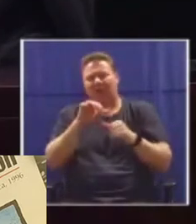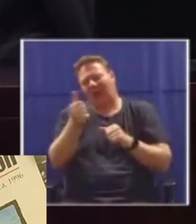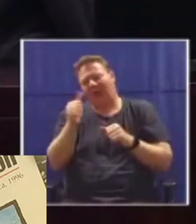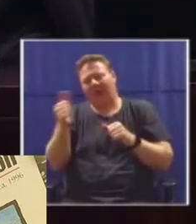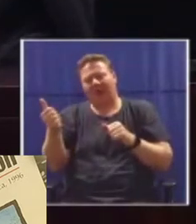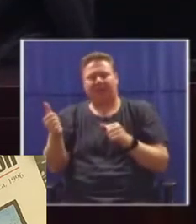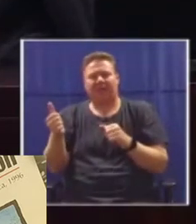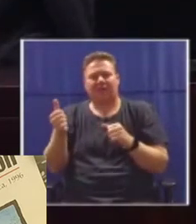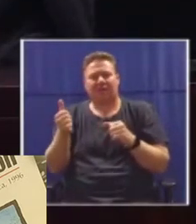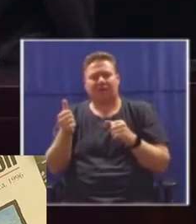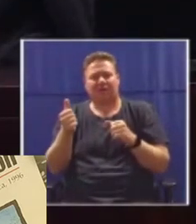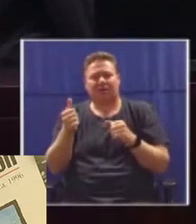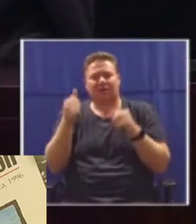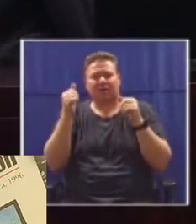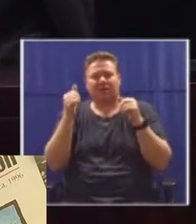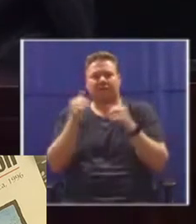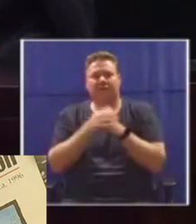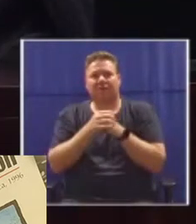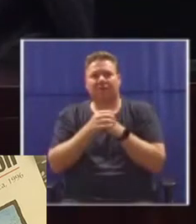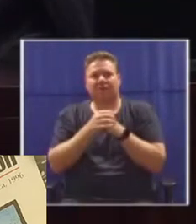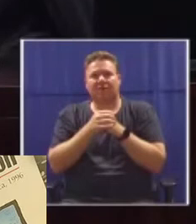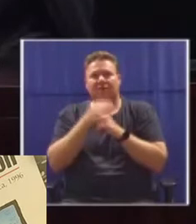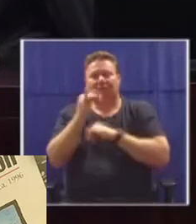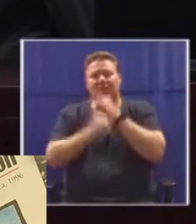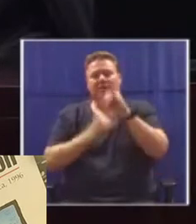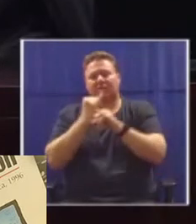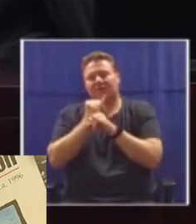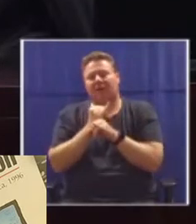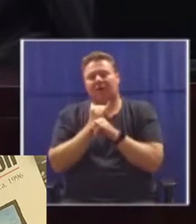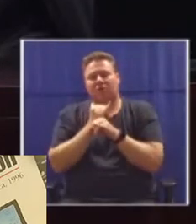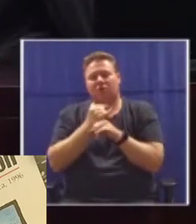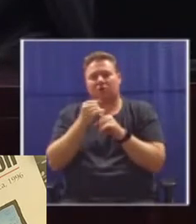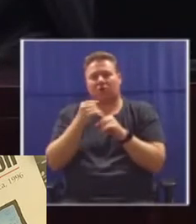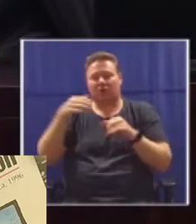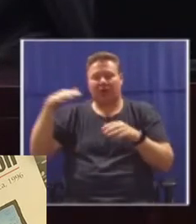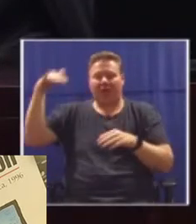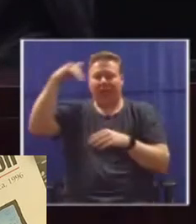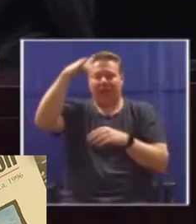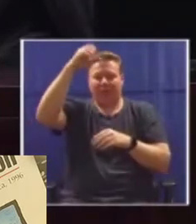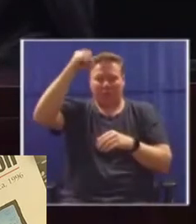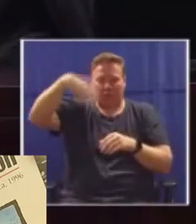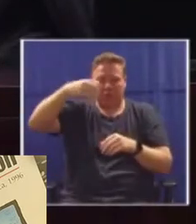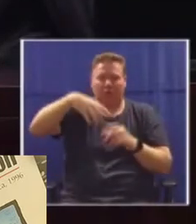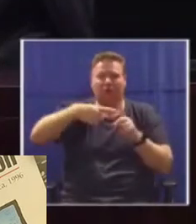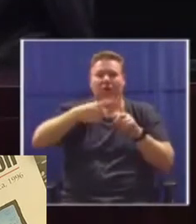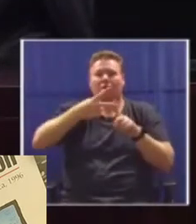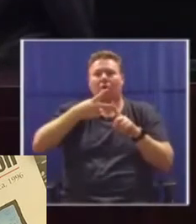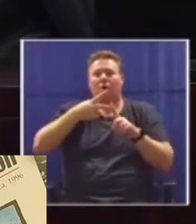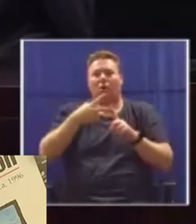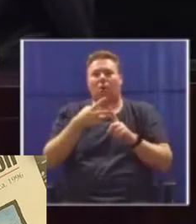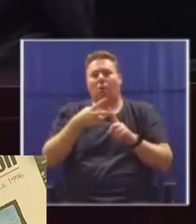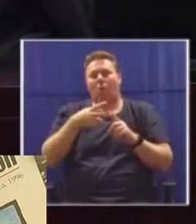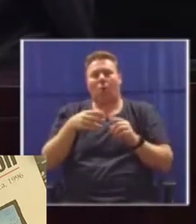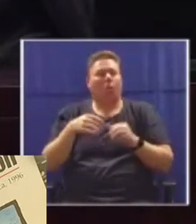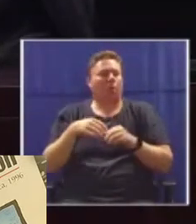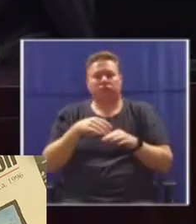Deliberate dumping of waste by multinational corporations by either air or marine conveyance